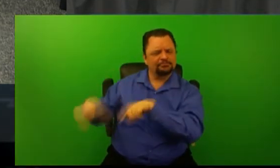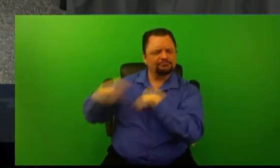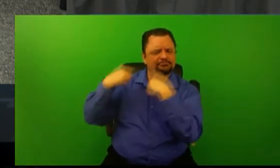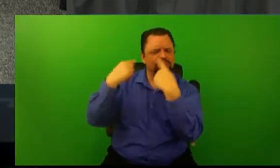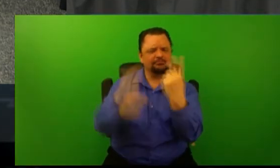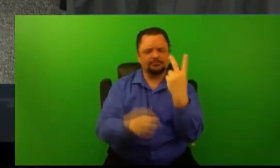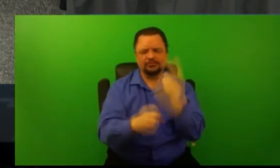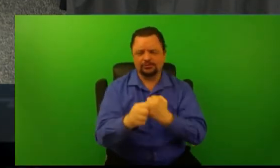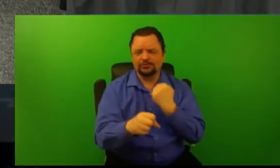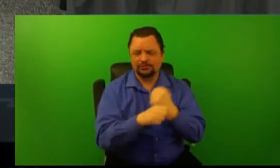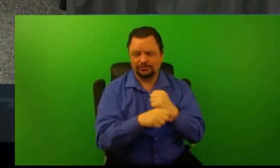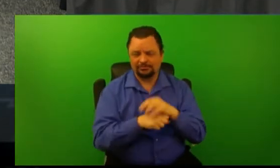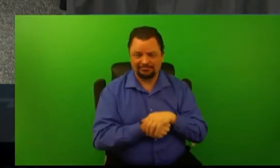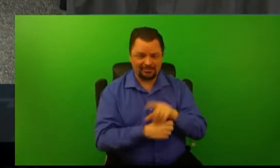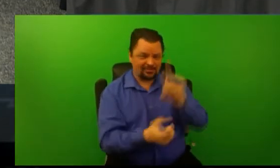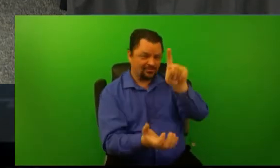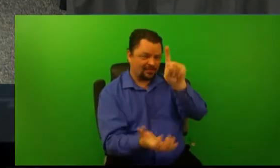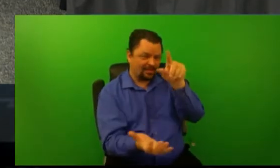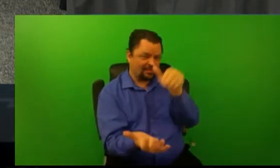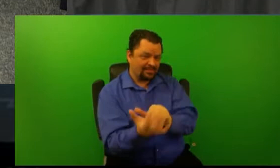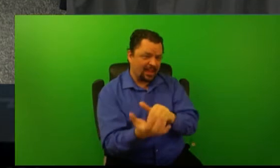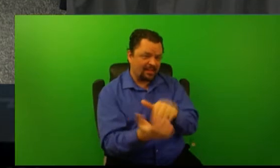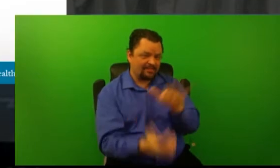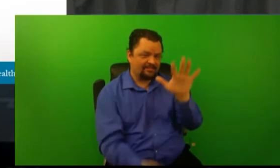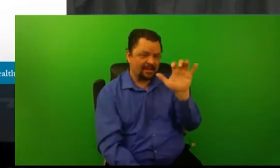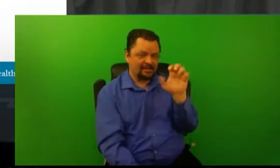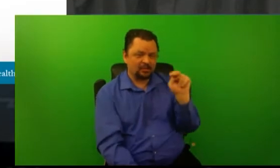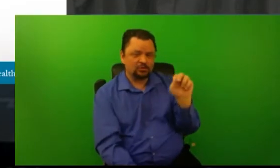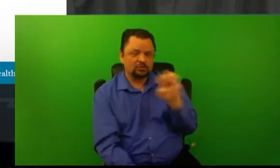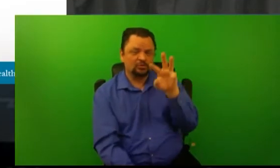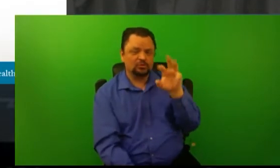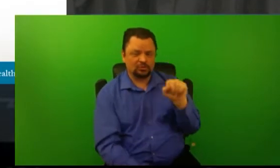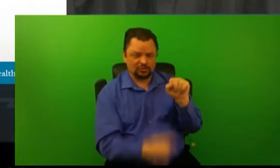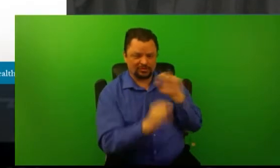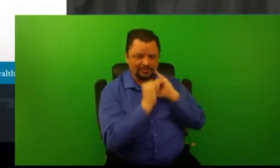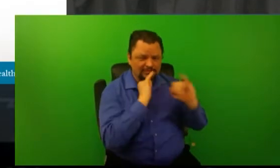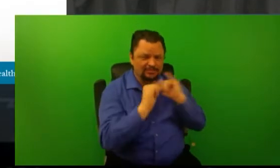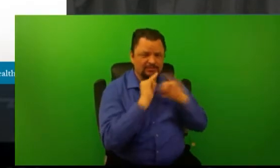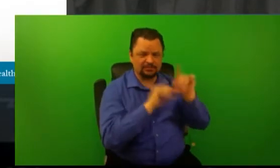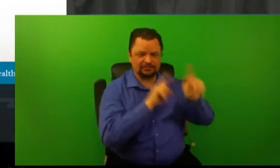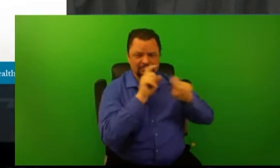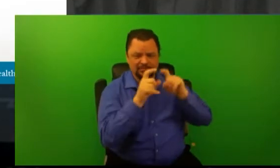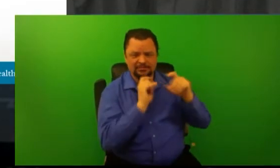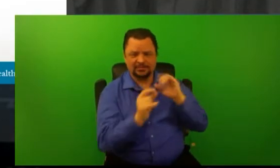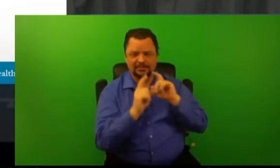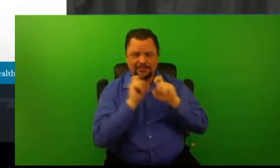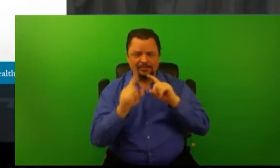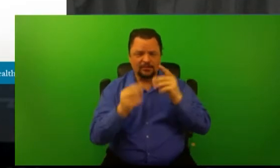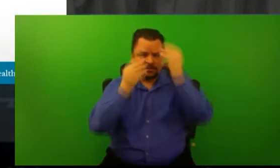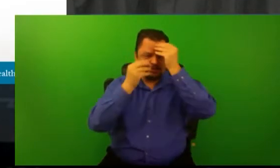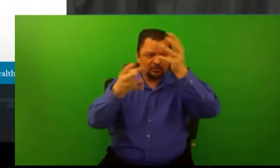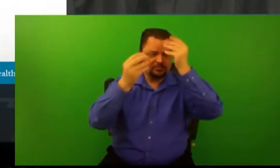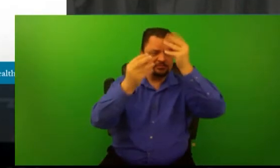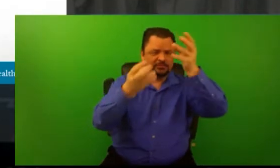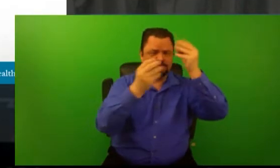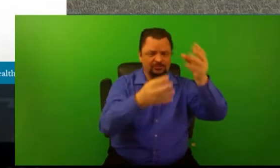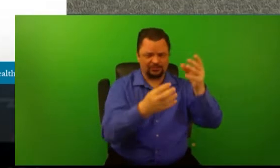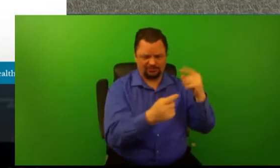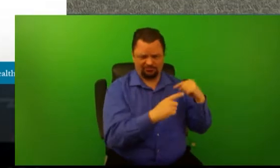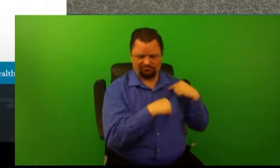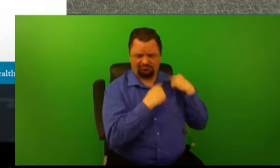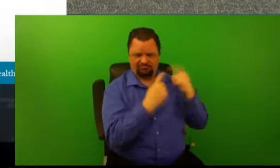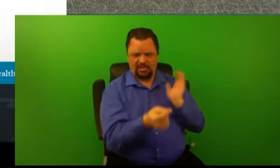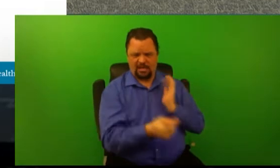over 1,560 media stories based on interviews and information provided by our El Paso County Public